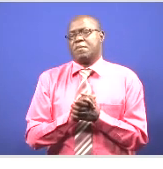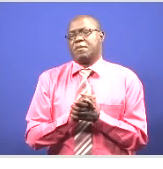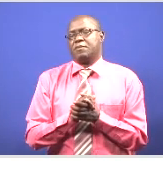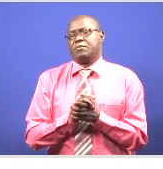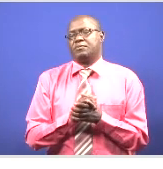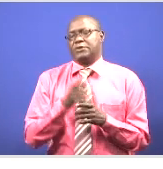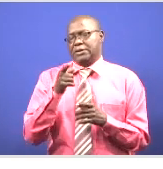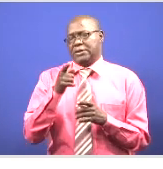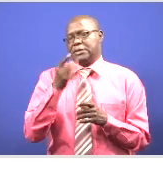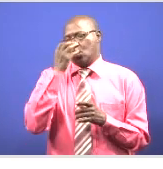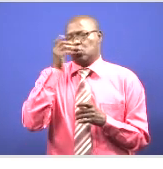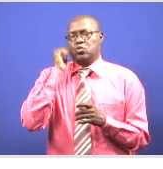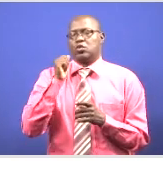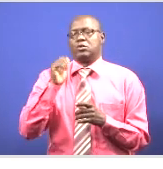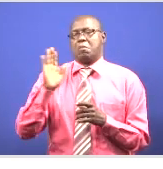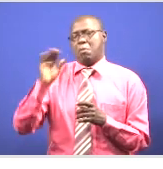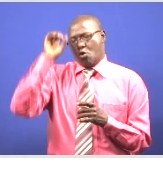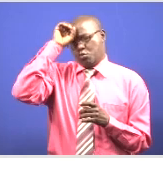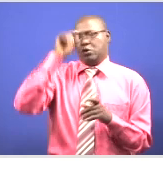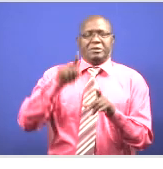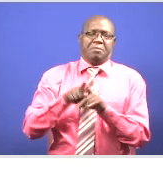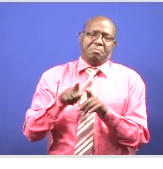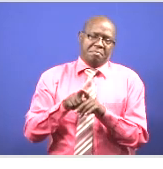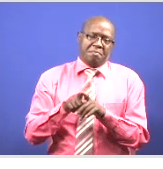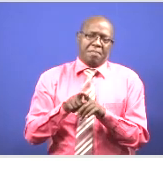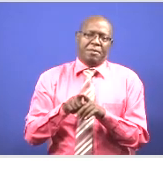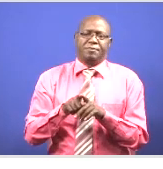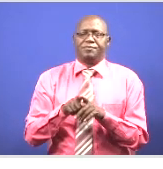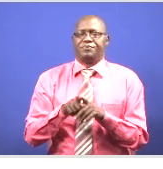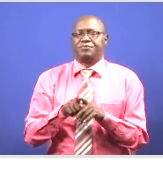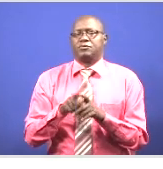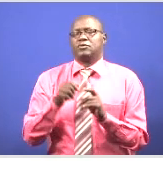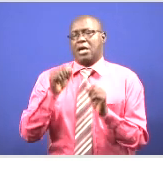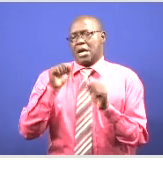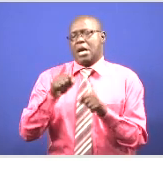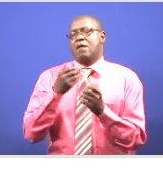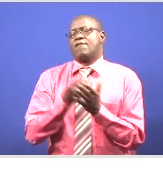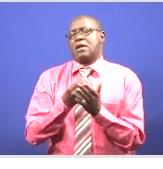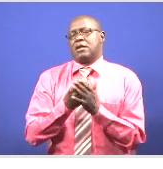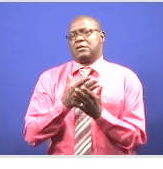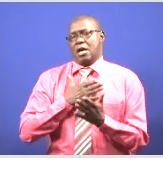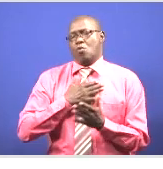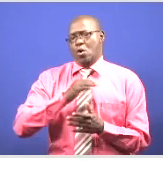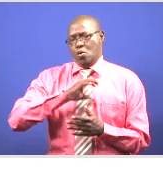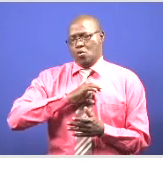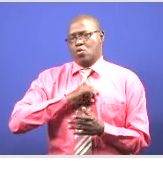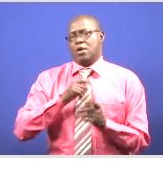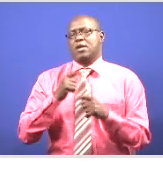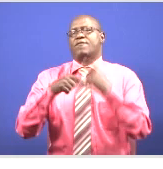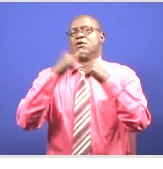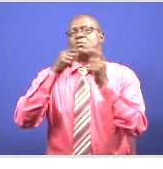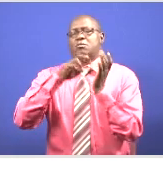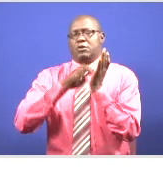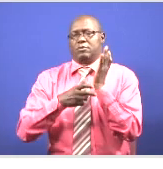is Ruto's opinion, that we can finance our own projects and development projects. Recently,